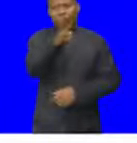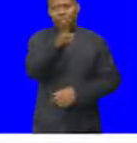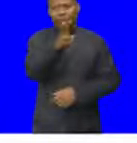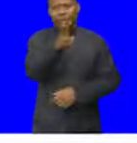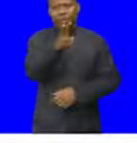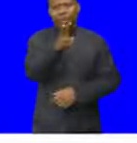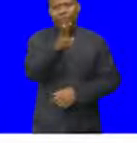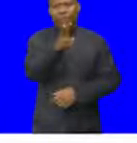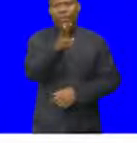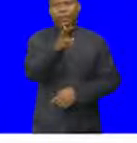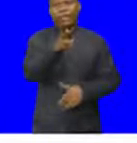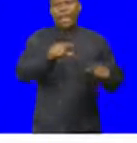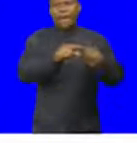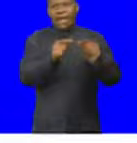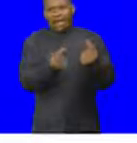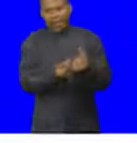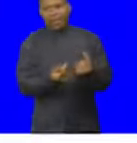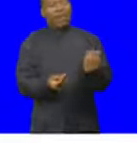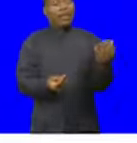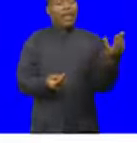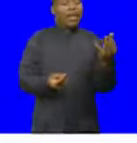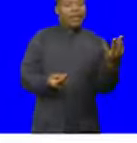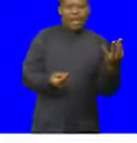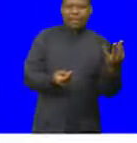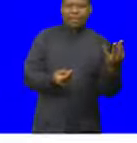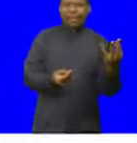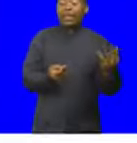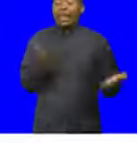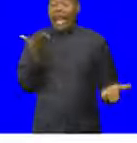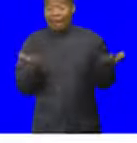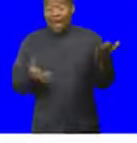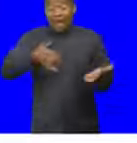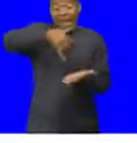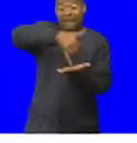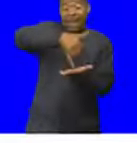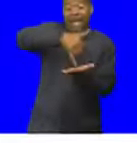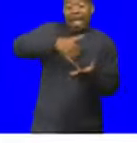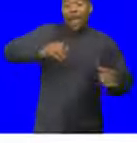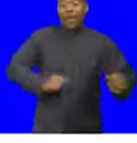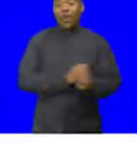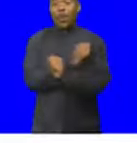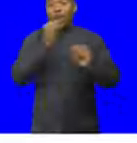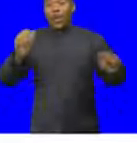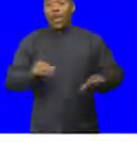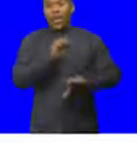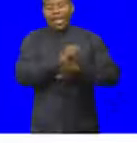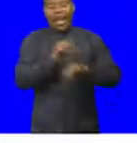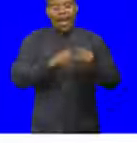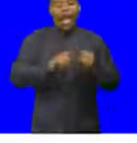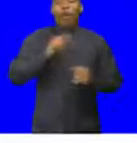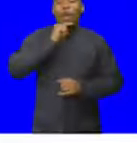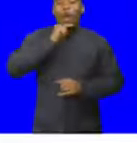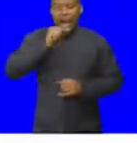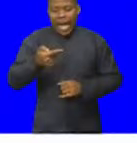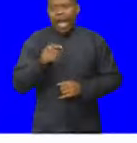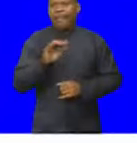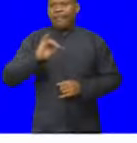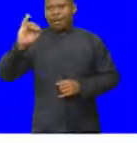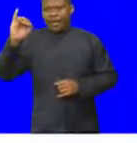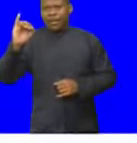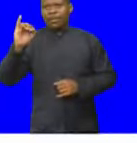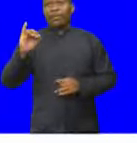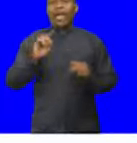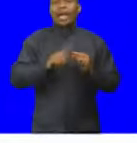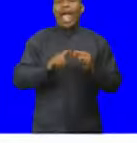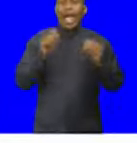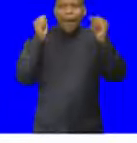emaphethelweni ayo. Amaqembu lamathathu labonakala semathubeni lamahle ekuyiphakamisa lendzebe yi-Green Mamba lehlethe esicongweni, Young